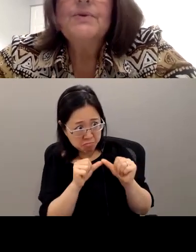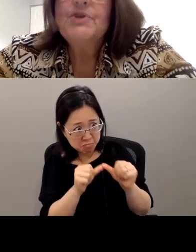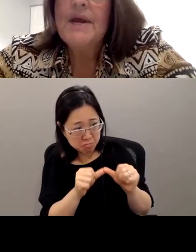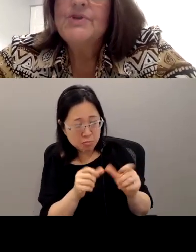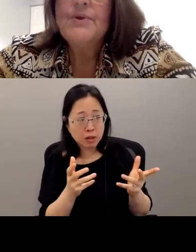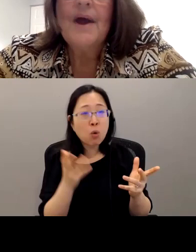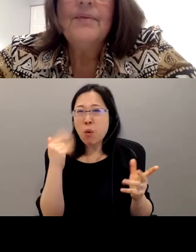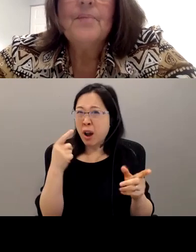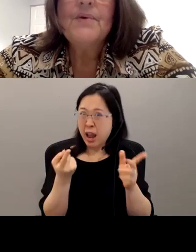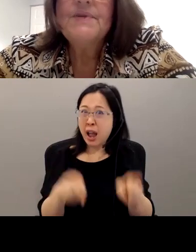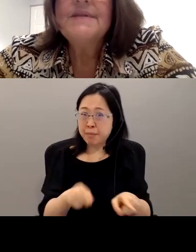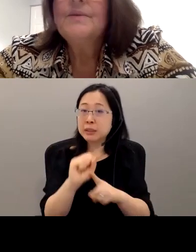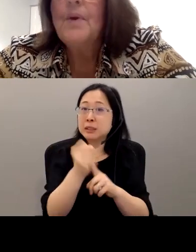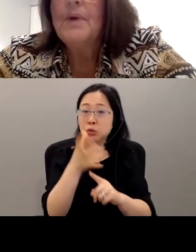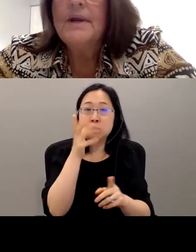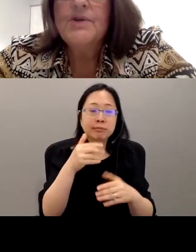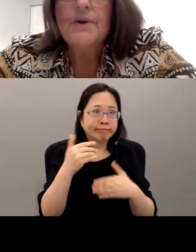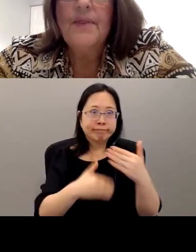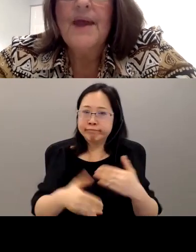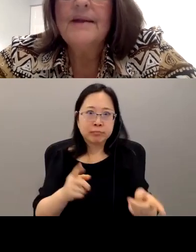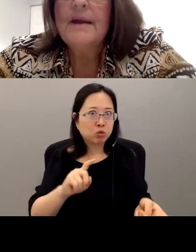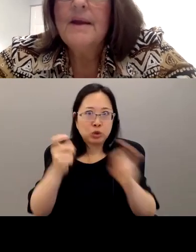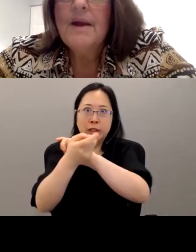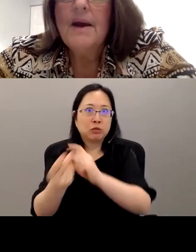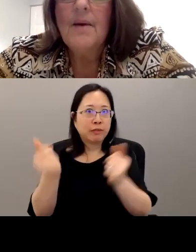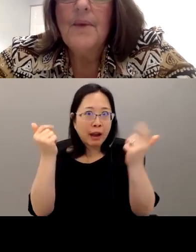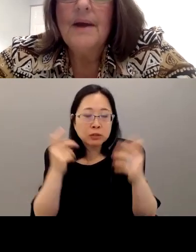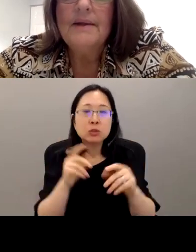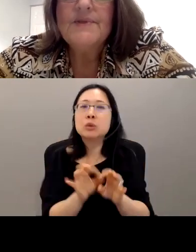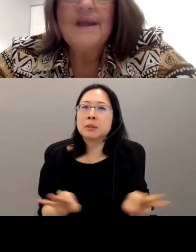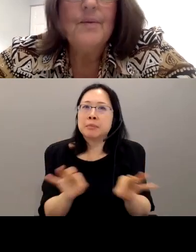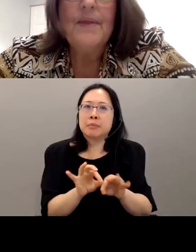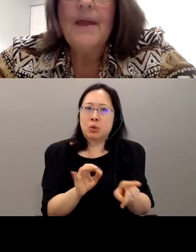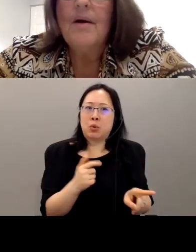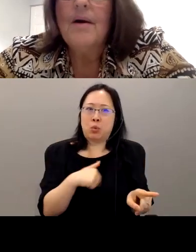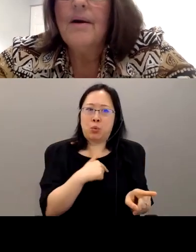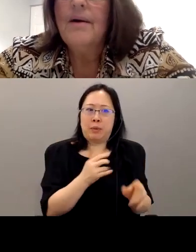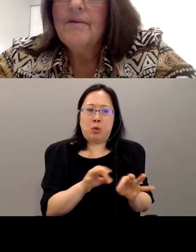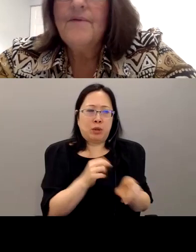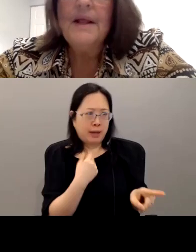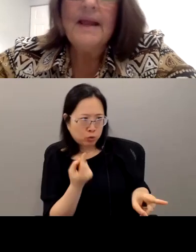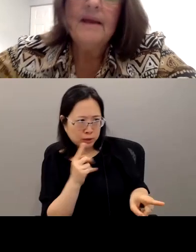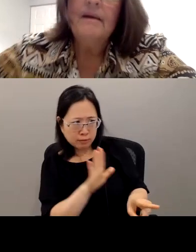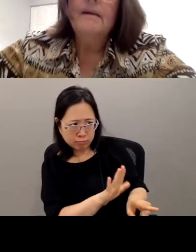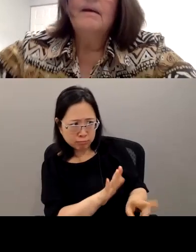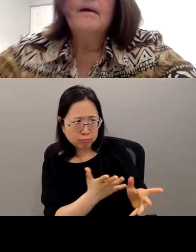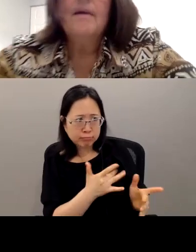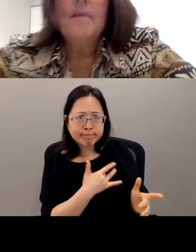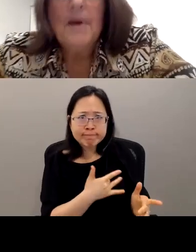Situations could change throughout the process, and we want to ensure that we understand when they are